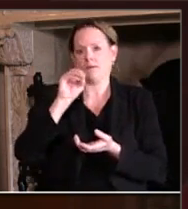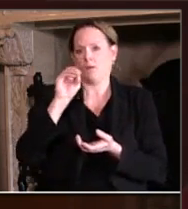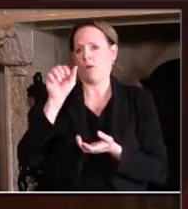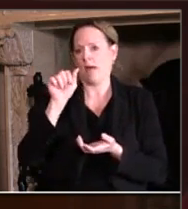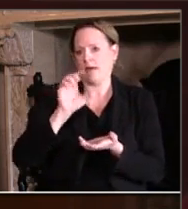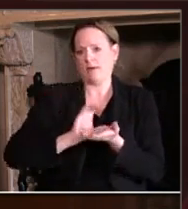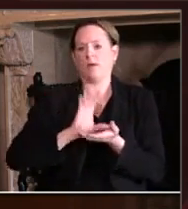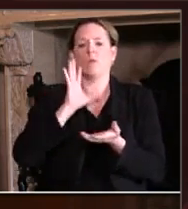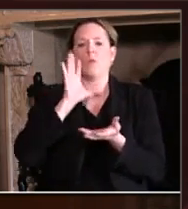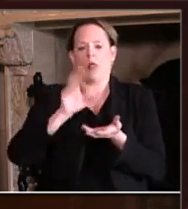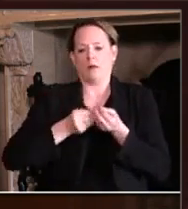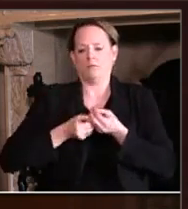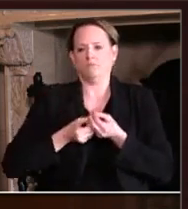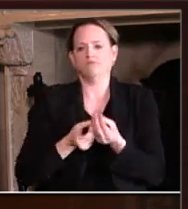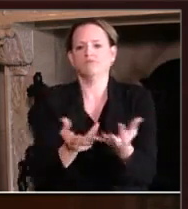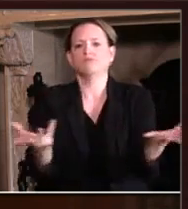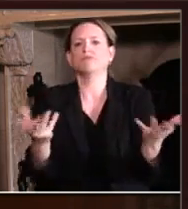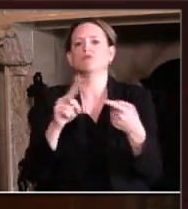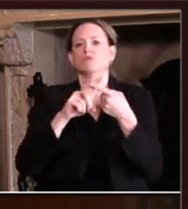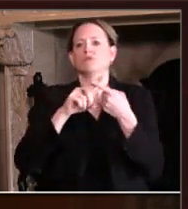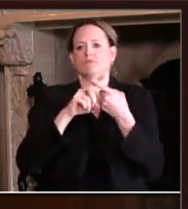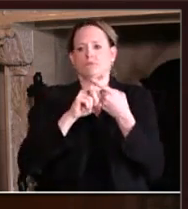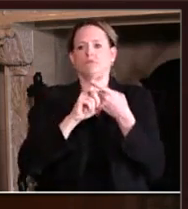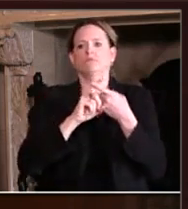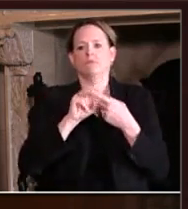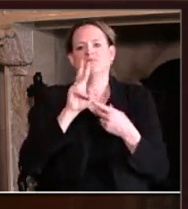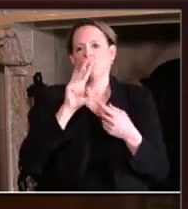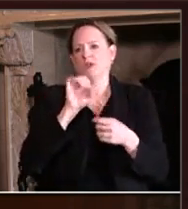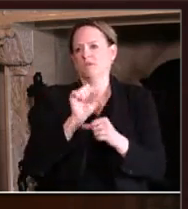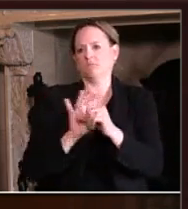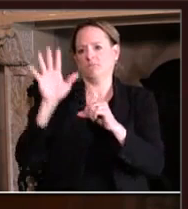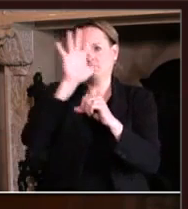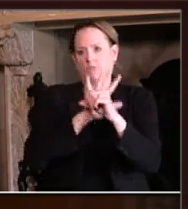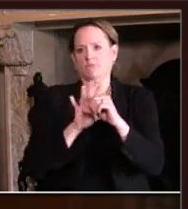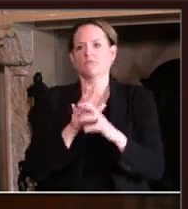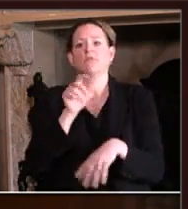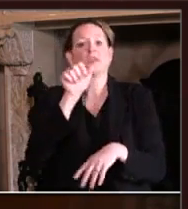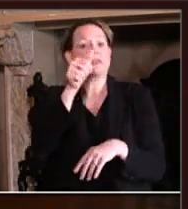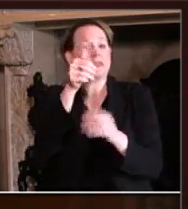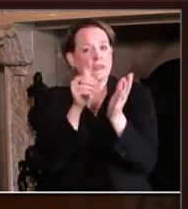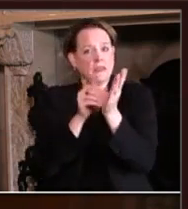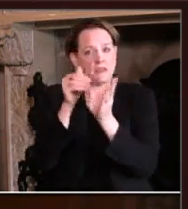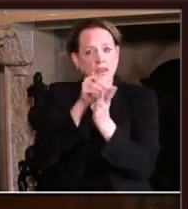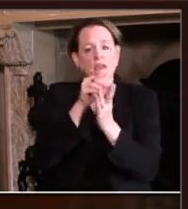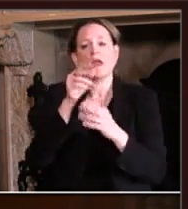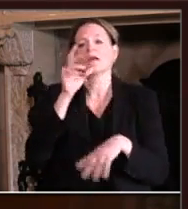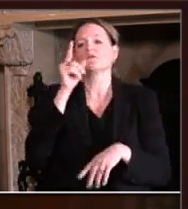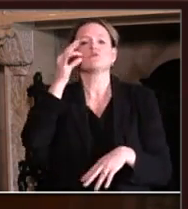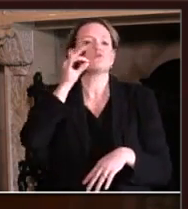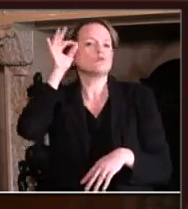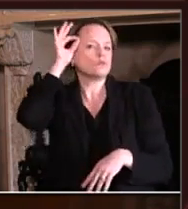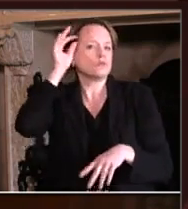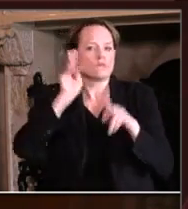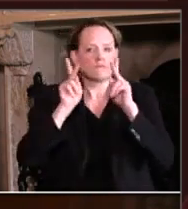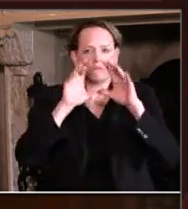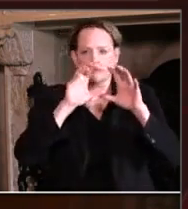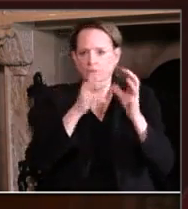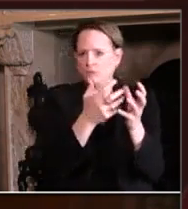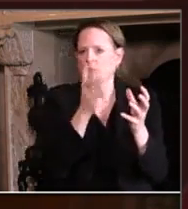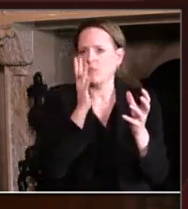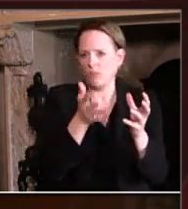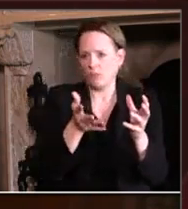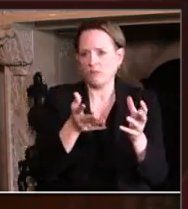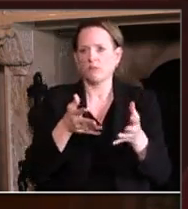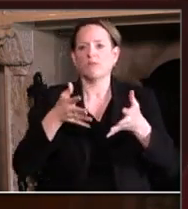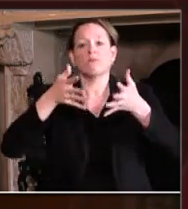$10 million will be allocated to Wisconsin's tribal nations, with the remaining funds being distributed to every Wisconsin